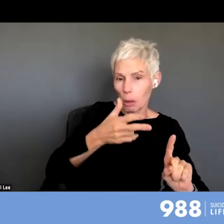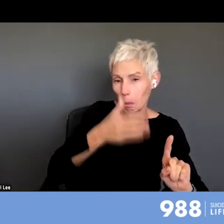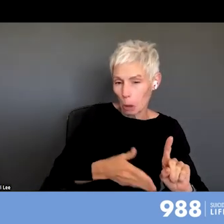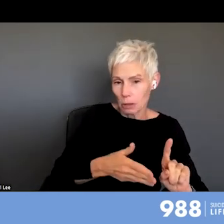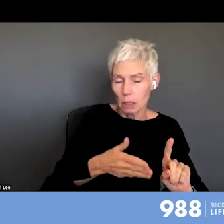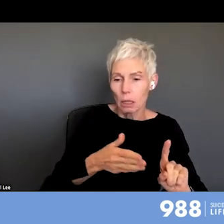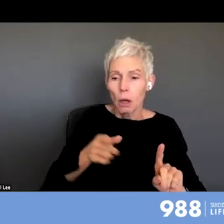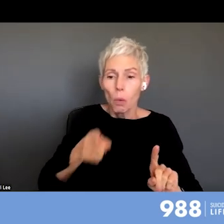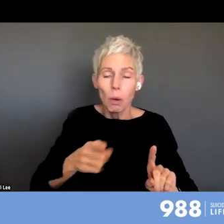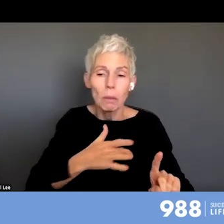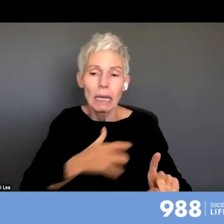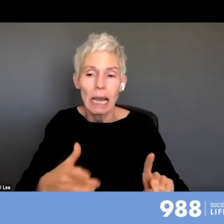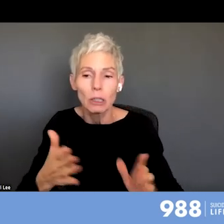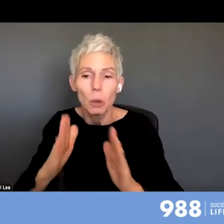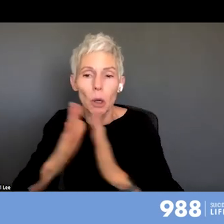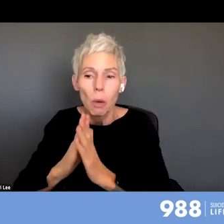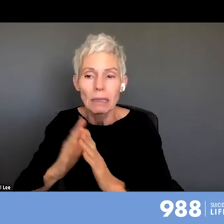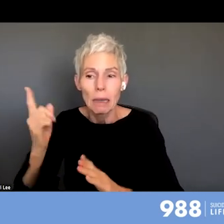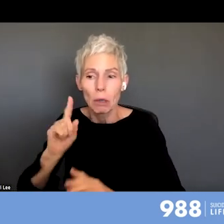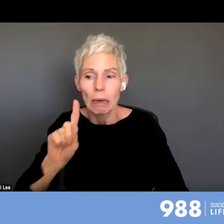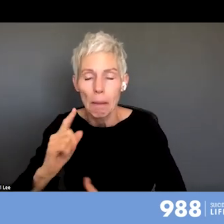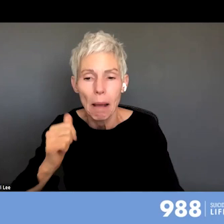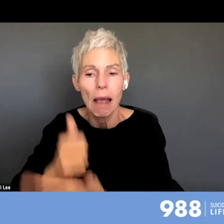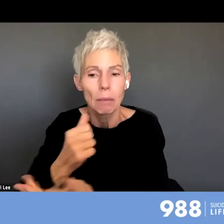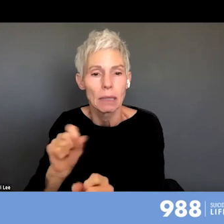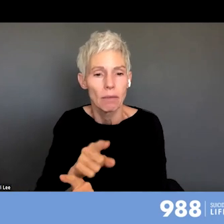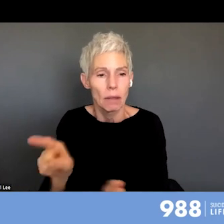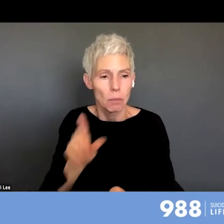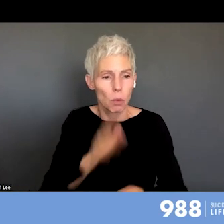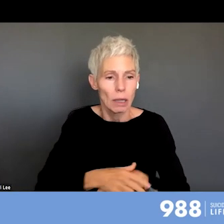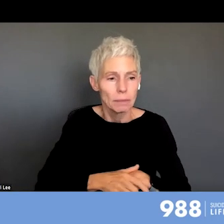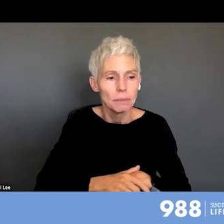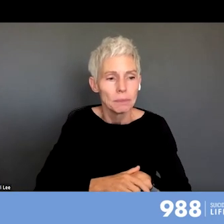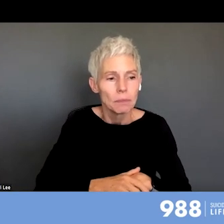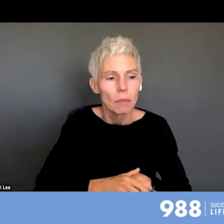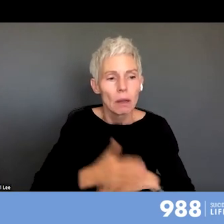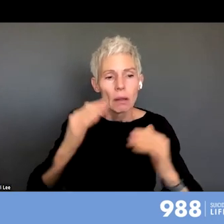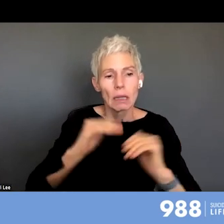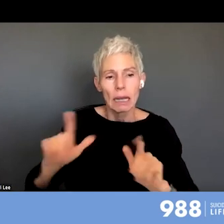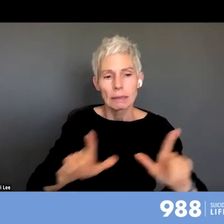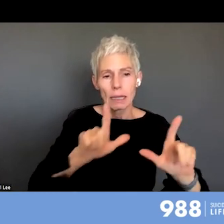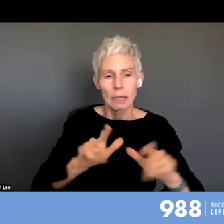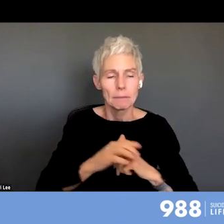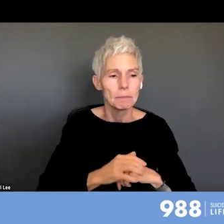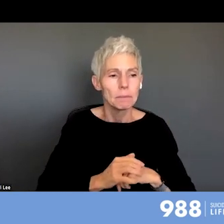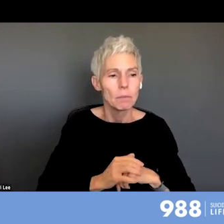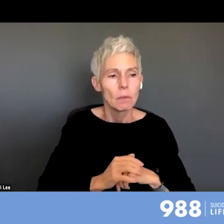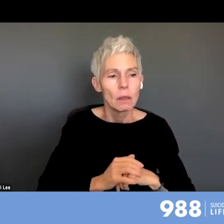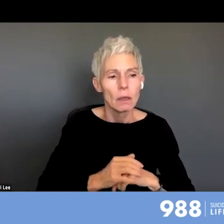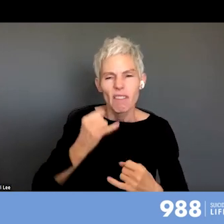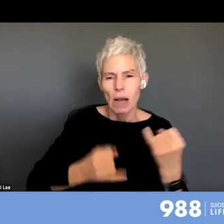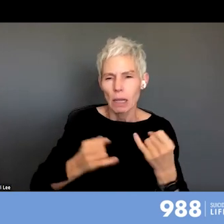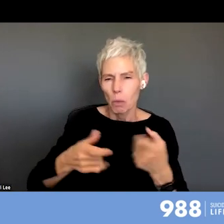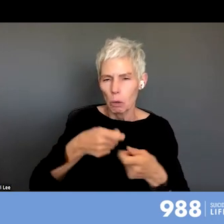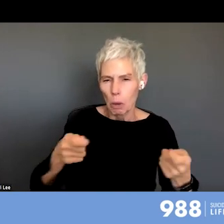intervention just to be safe, on the safe side? Okay, next slide. And so finally, I want to wrap up